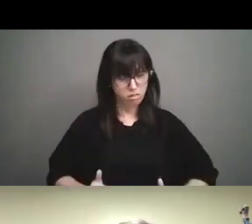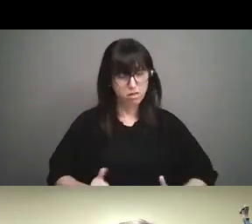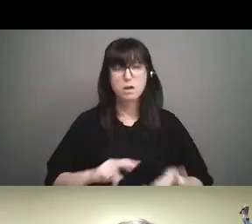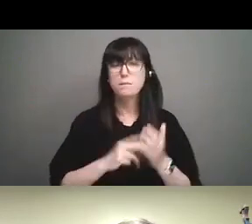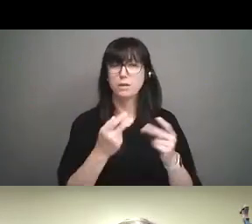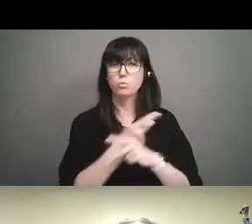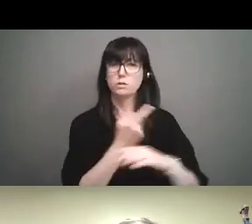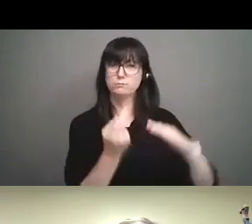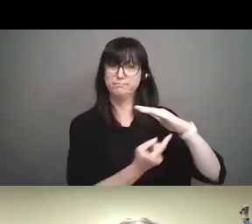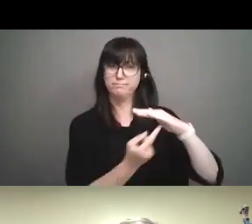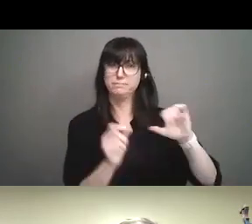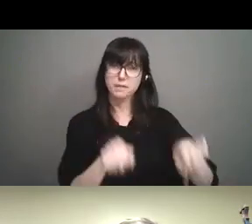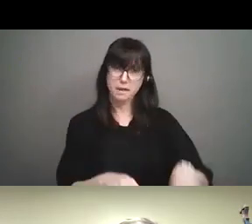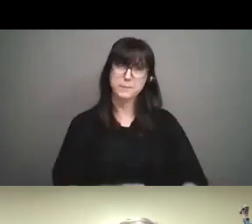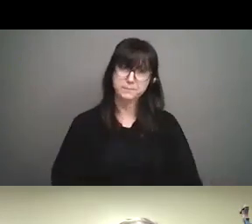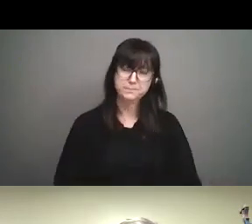isolated.